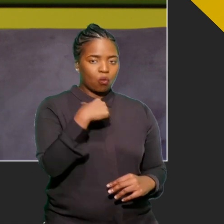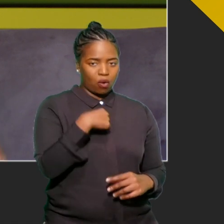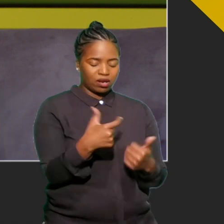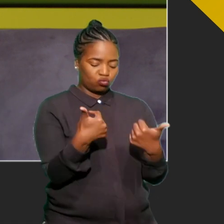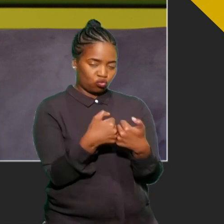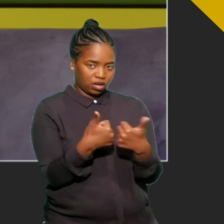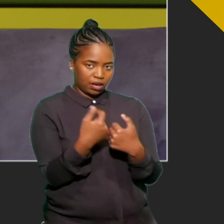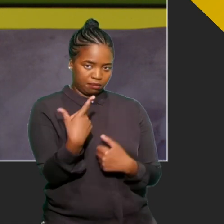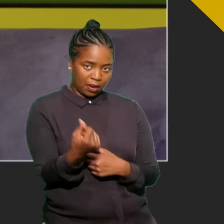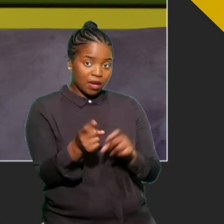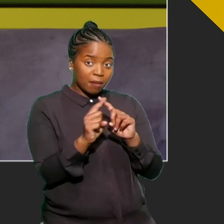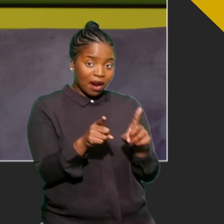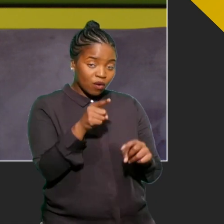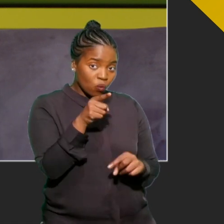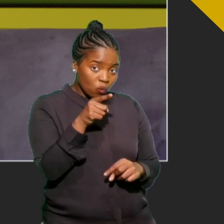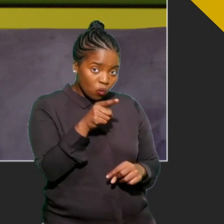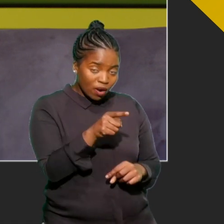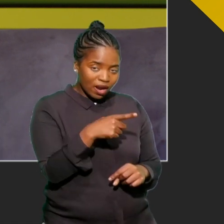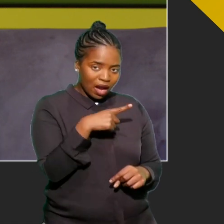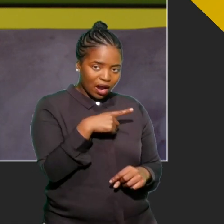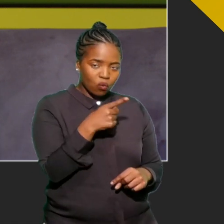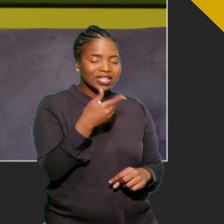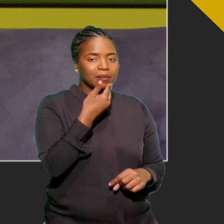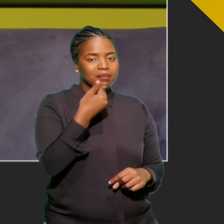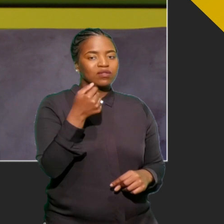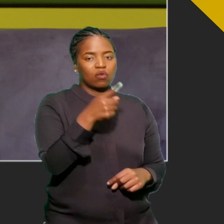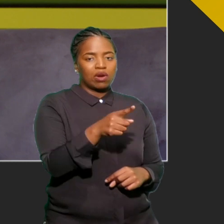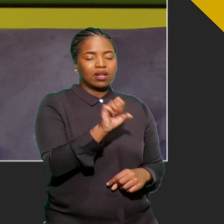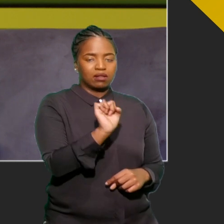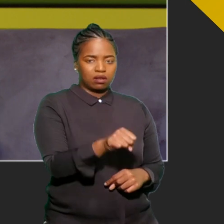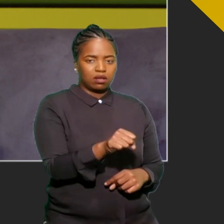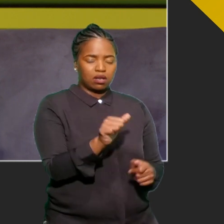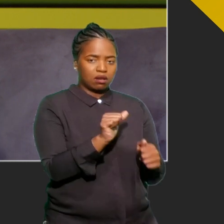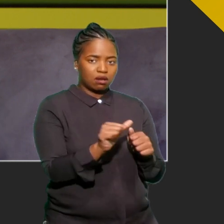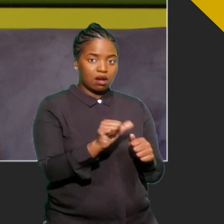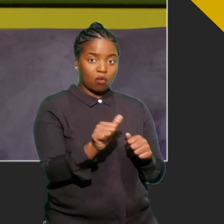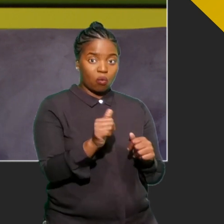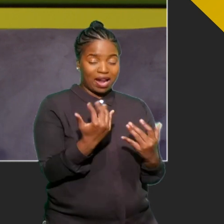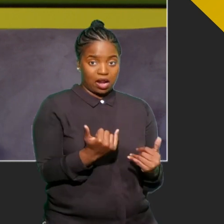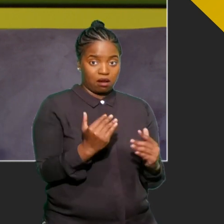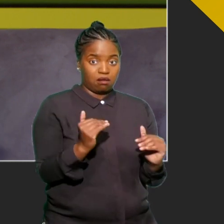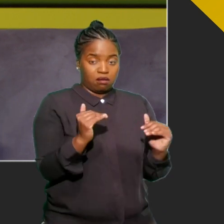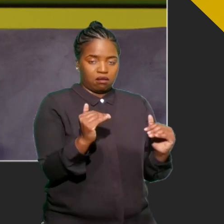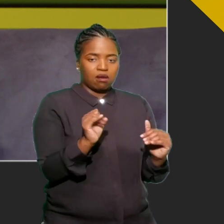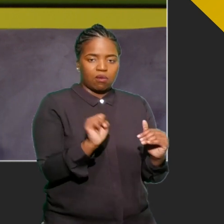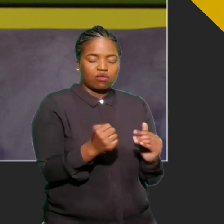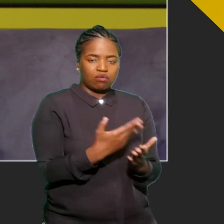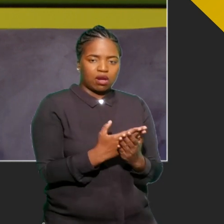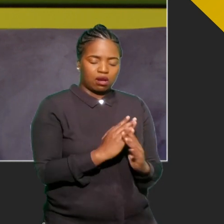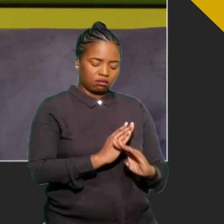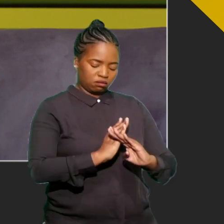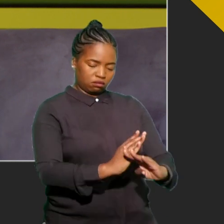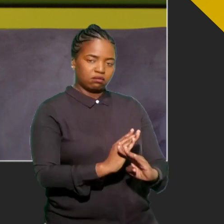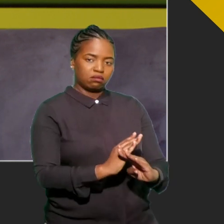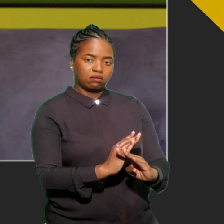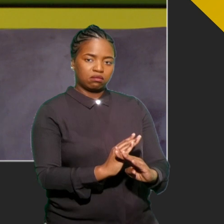jola. Mara wena no dira was best for wena. Oru uskata wa mo staging sekilengo sana cause lena uile aima